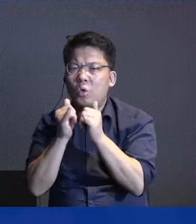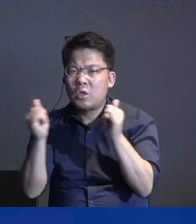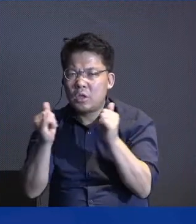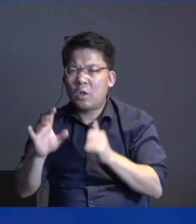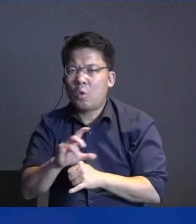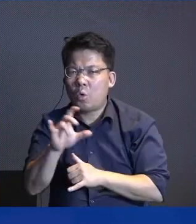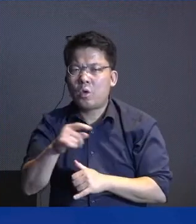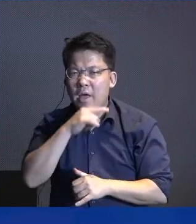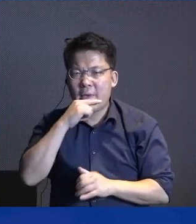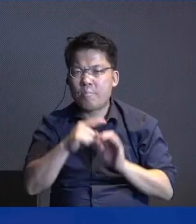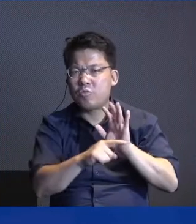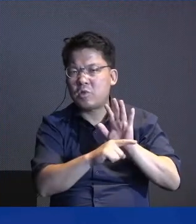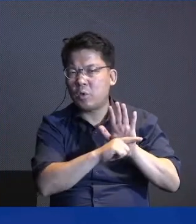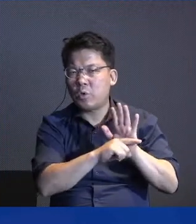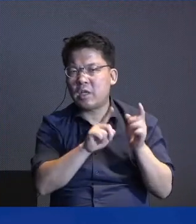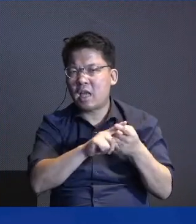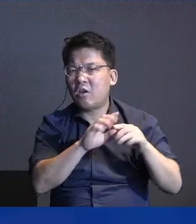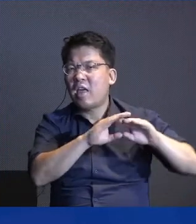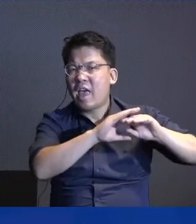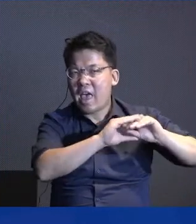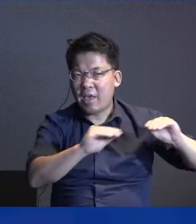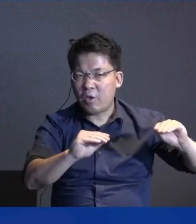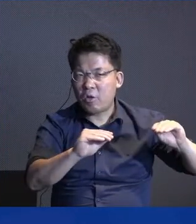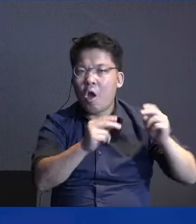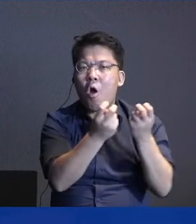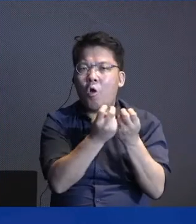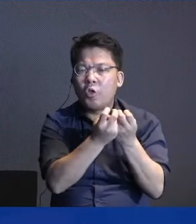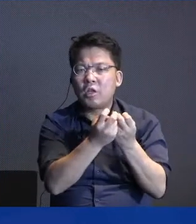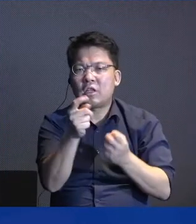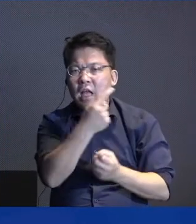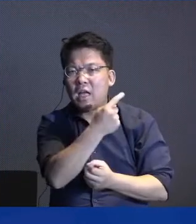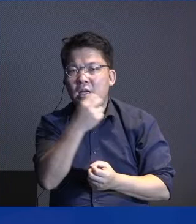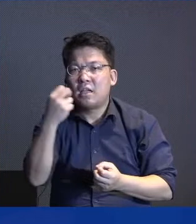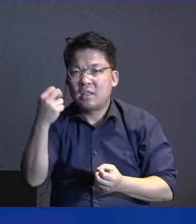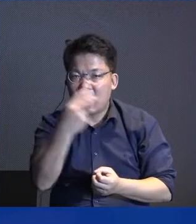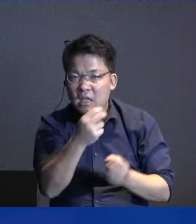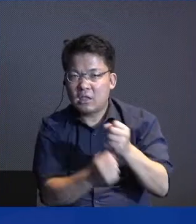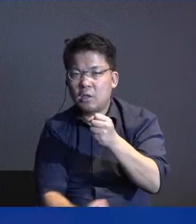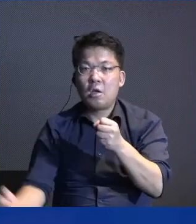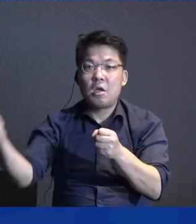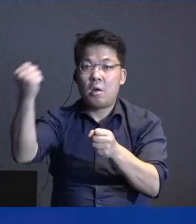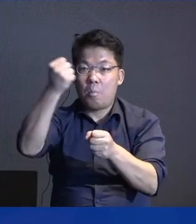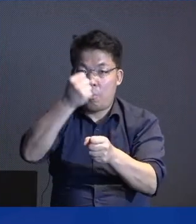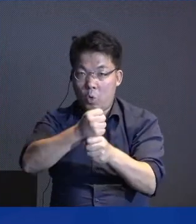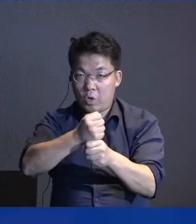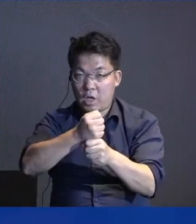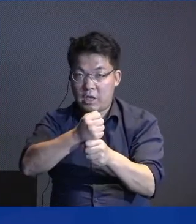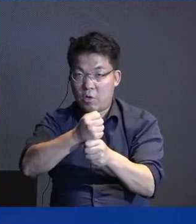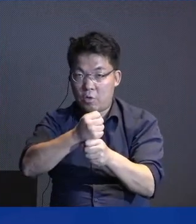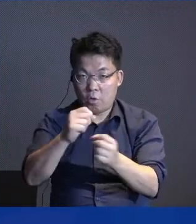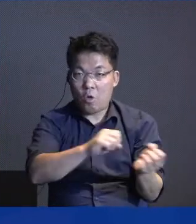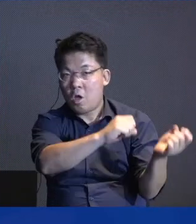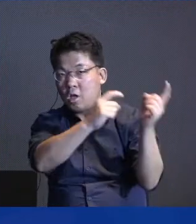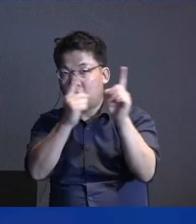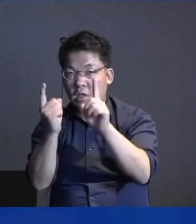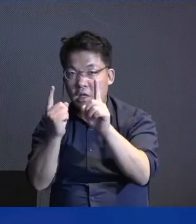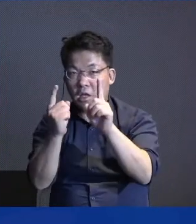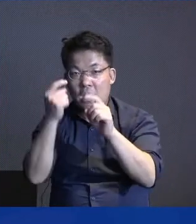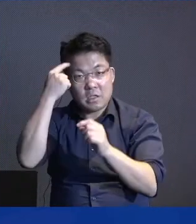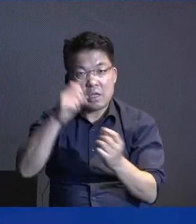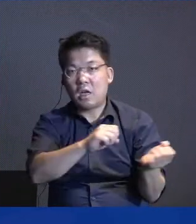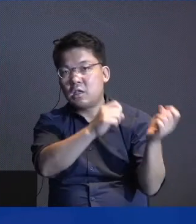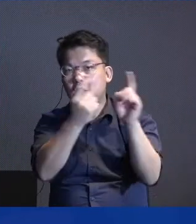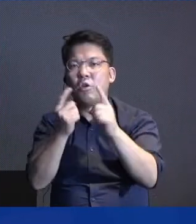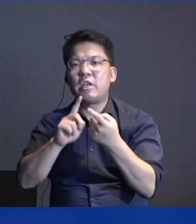a novel insight into how we frame or portray aging population. So we have to work